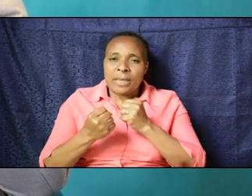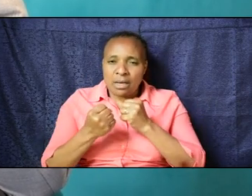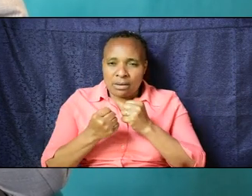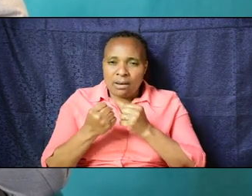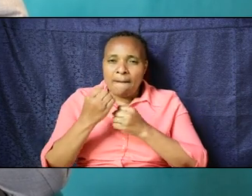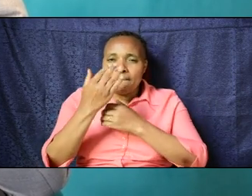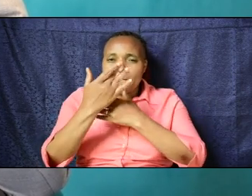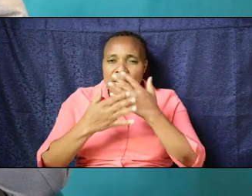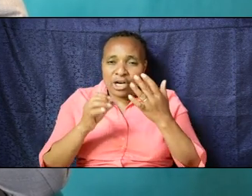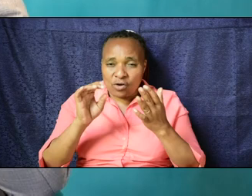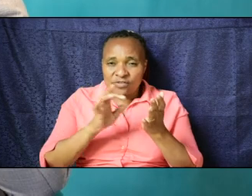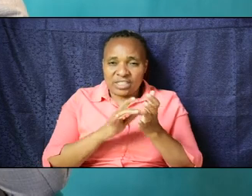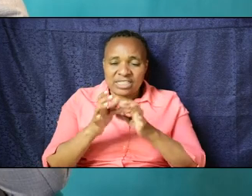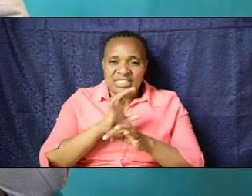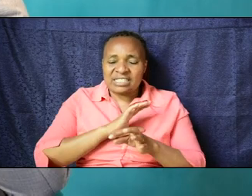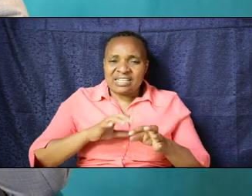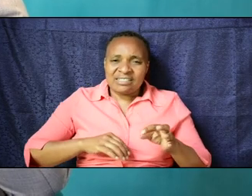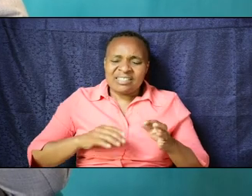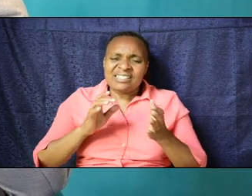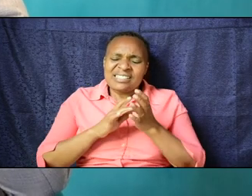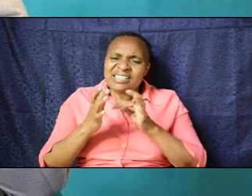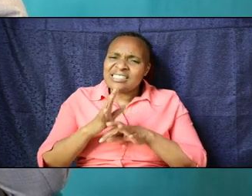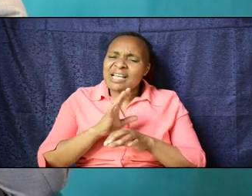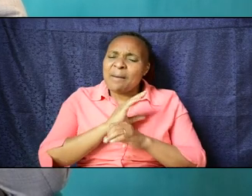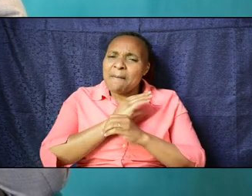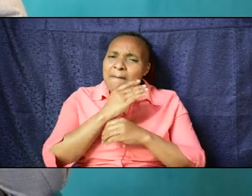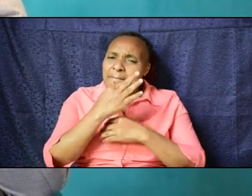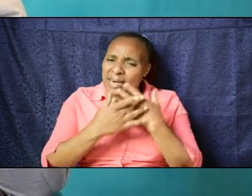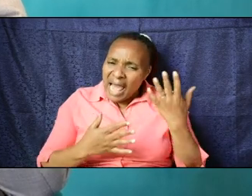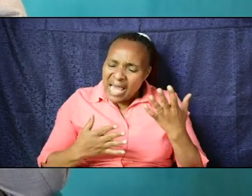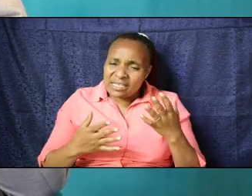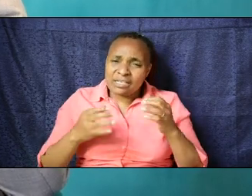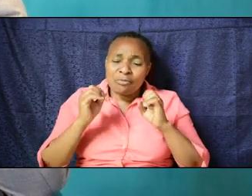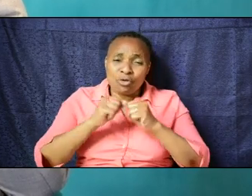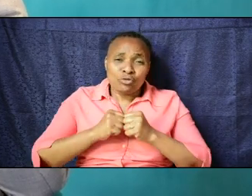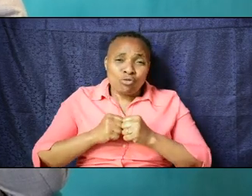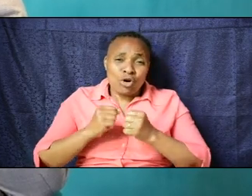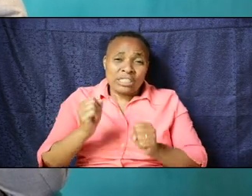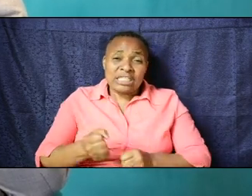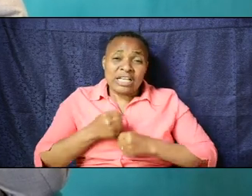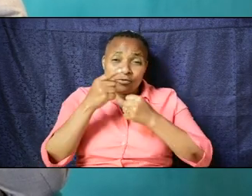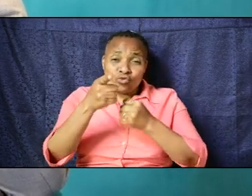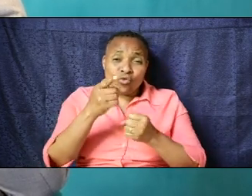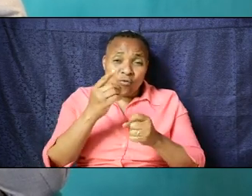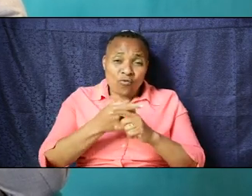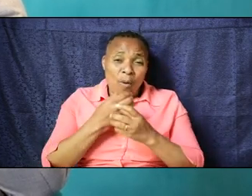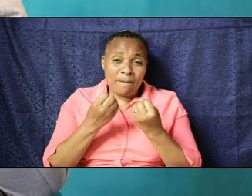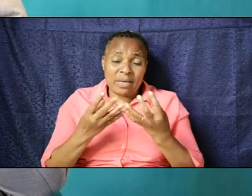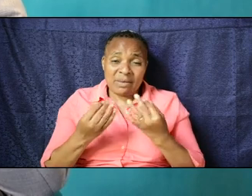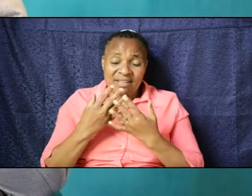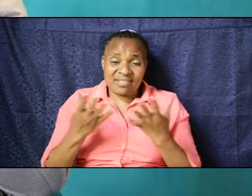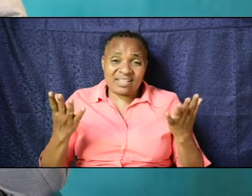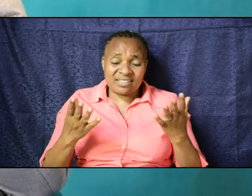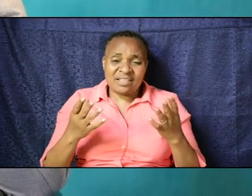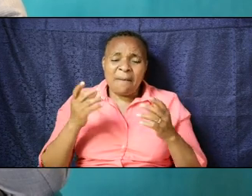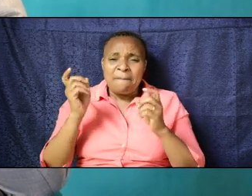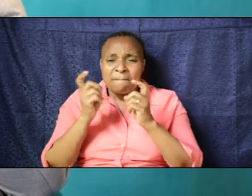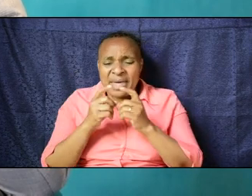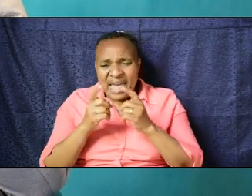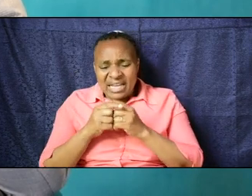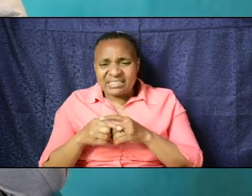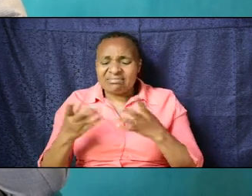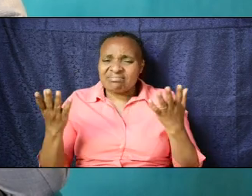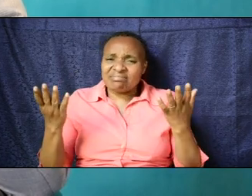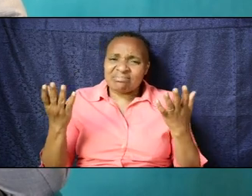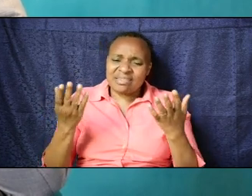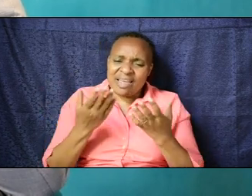And Jesus' blood just saves us from so many things. Those, you know, addictions you have right now, those pains you have in your